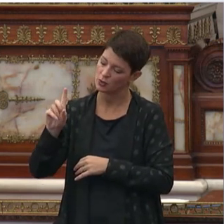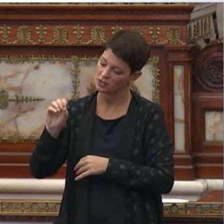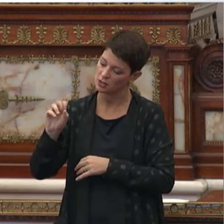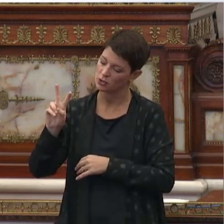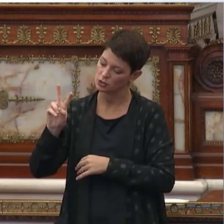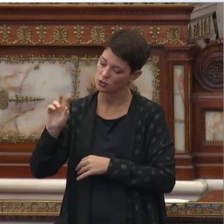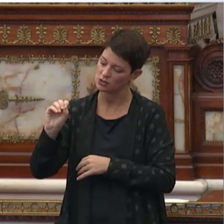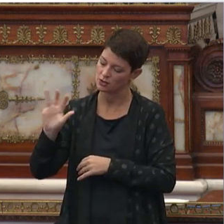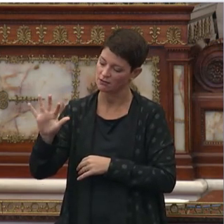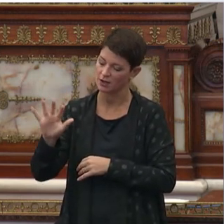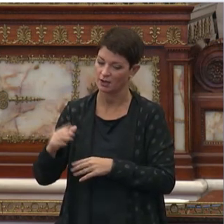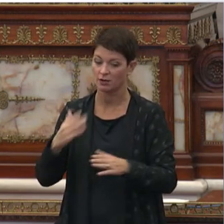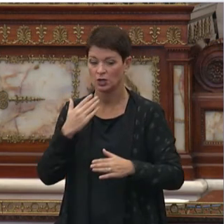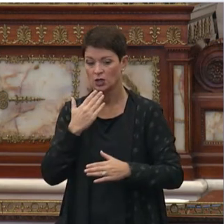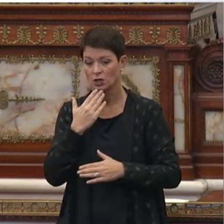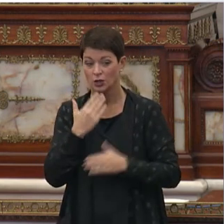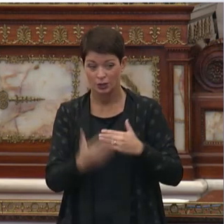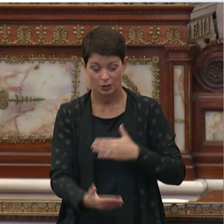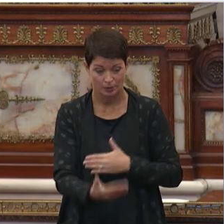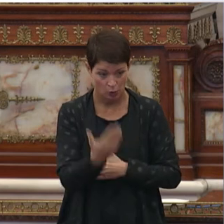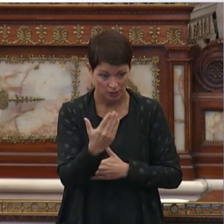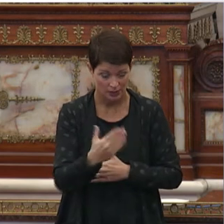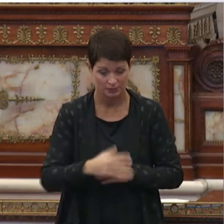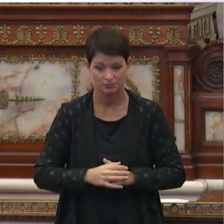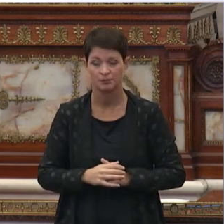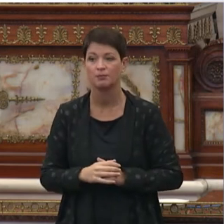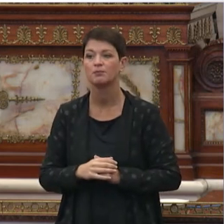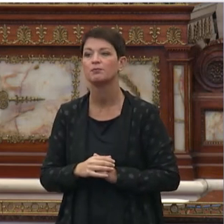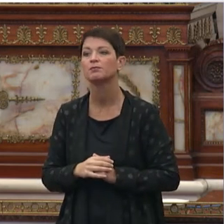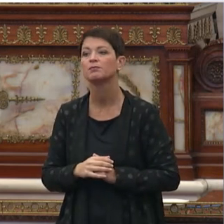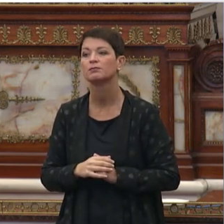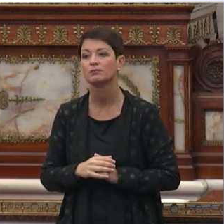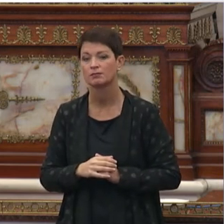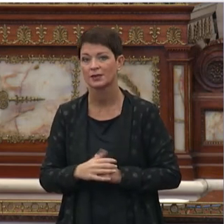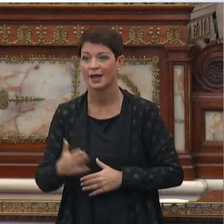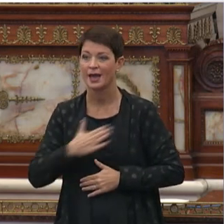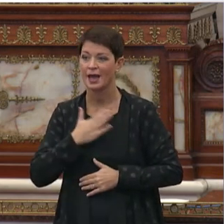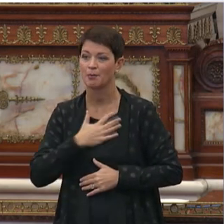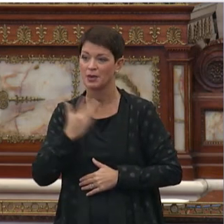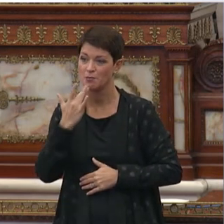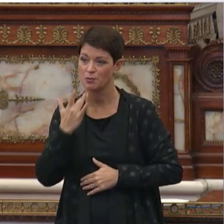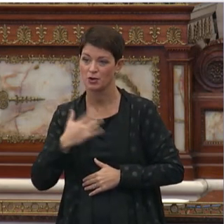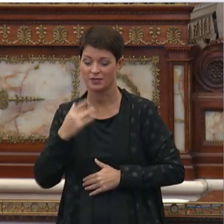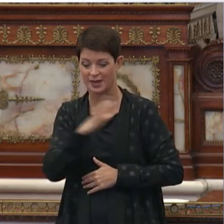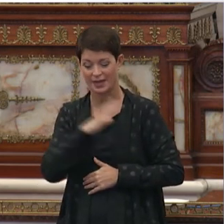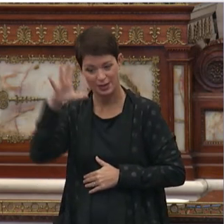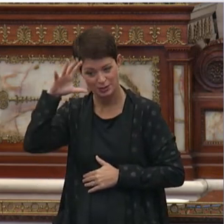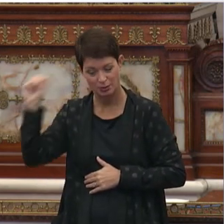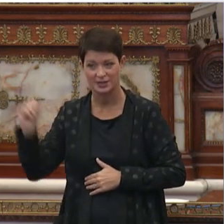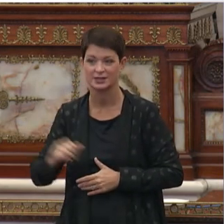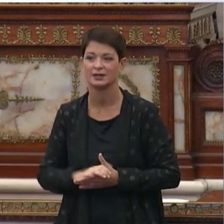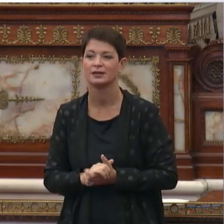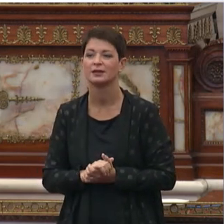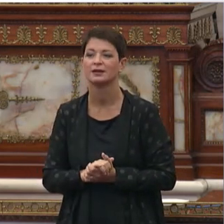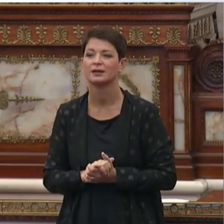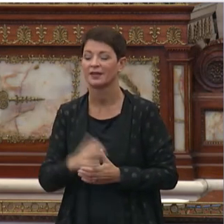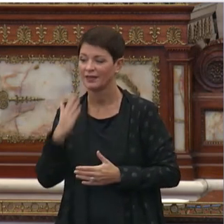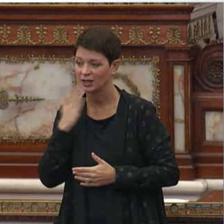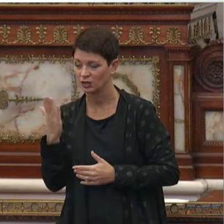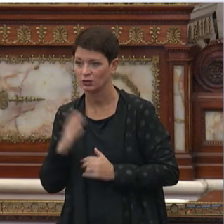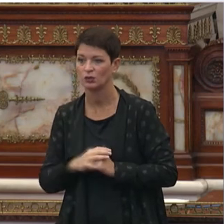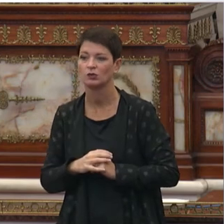Good morning. Good morning, and happy birthday, Council President. Thank